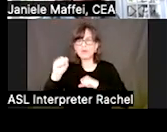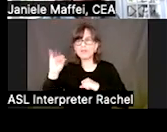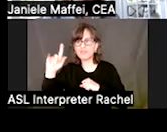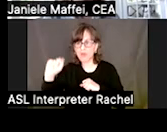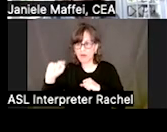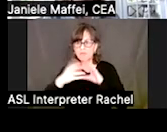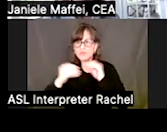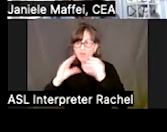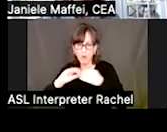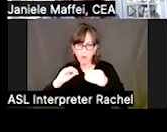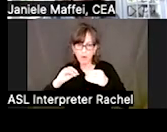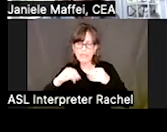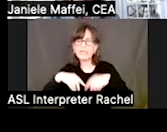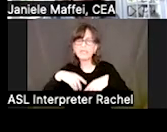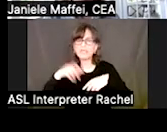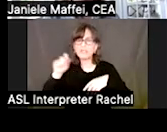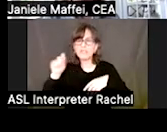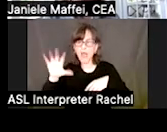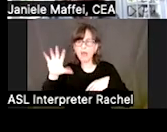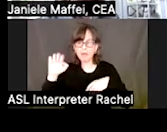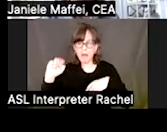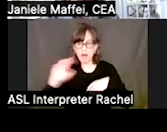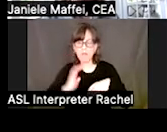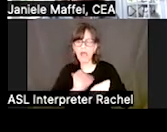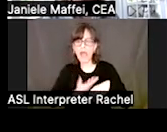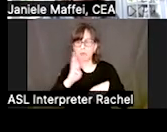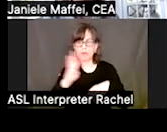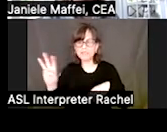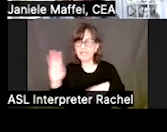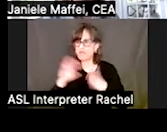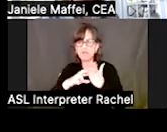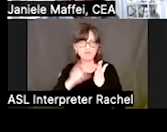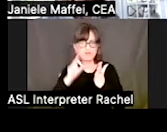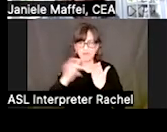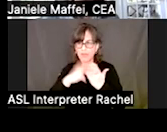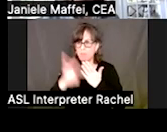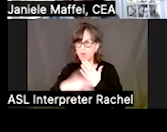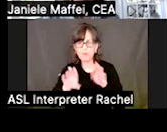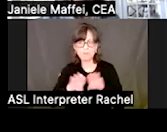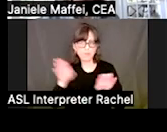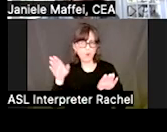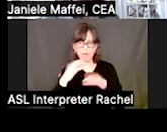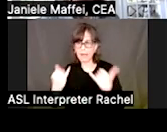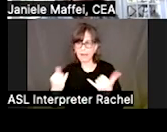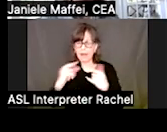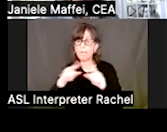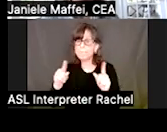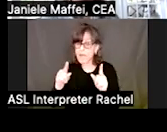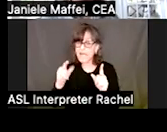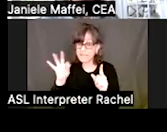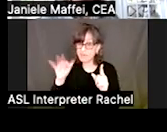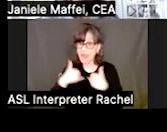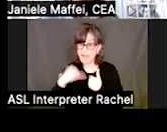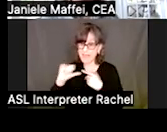earthquakesoftstory.com on our website. We don't have registration open for that program right now, but if you have that condition, it would give you an idea of